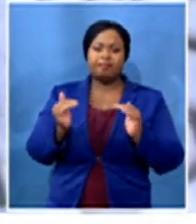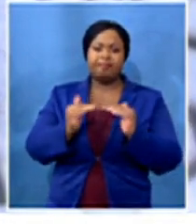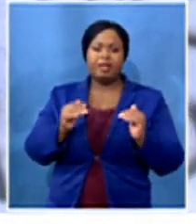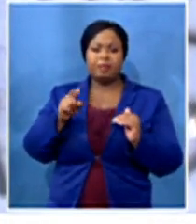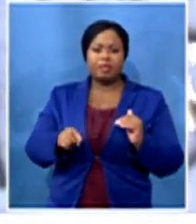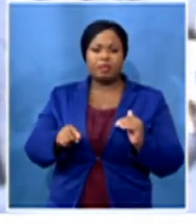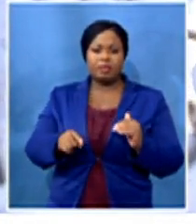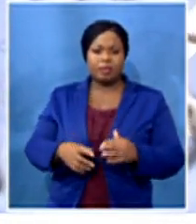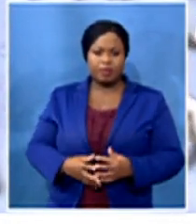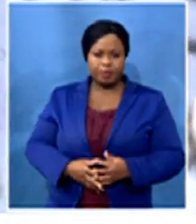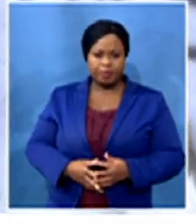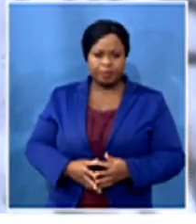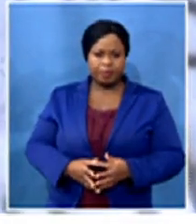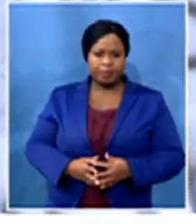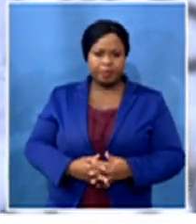do the